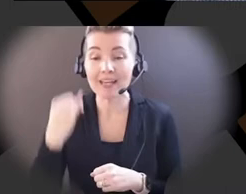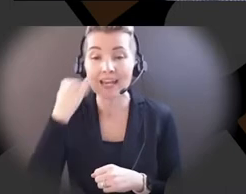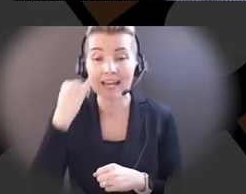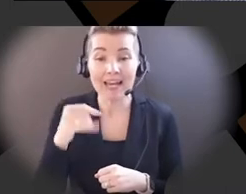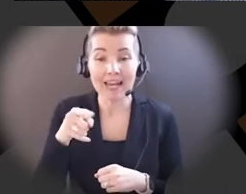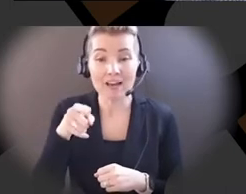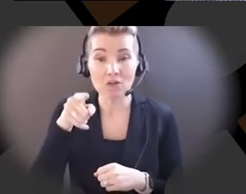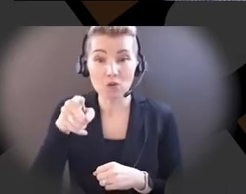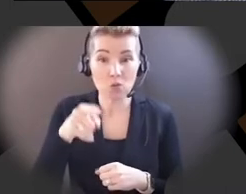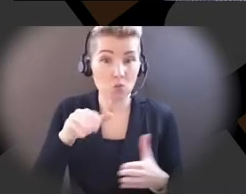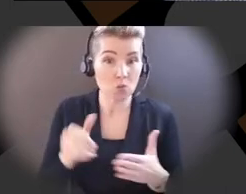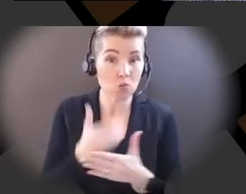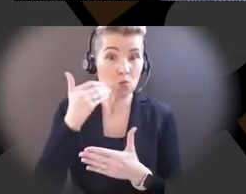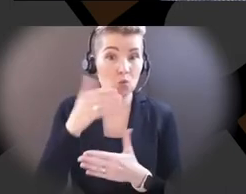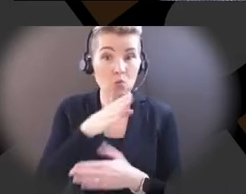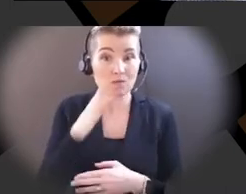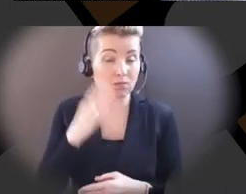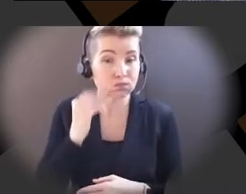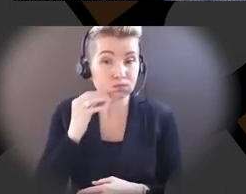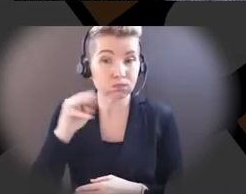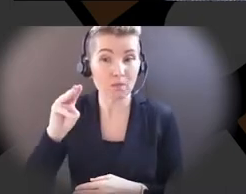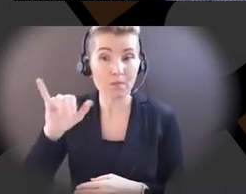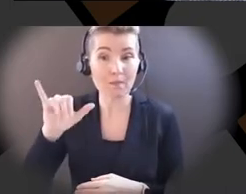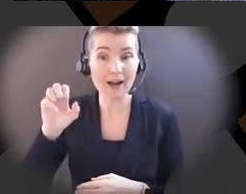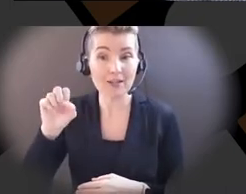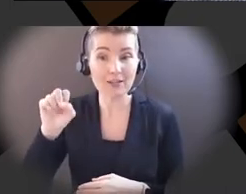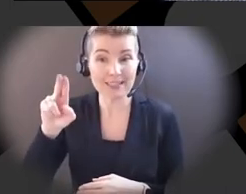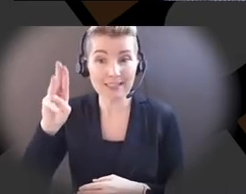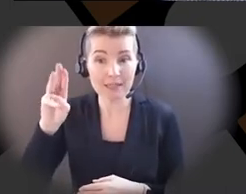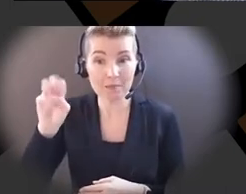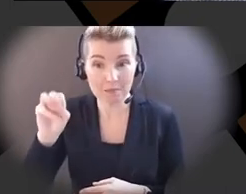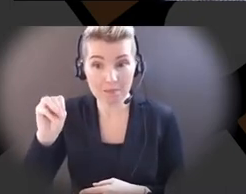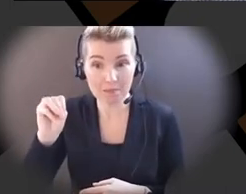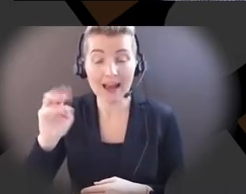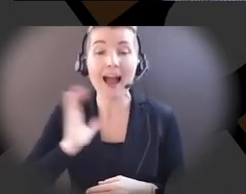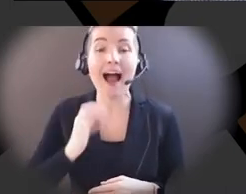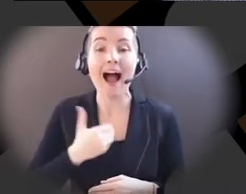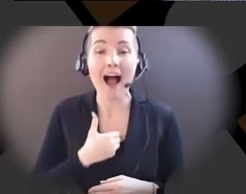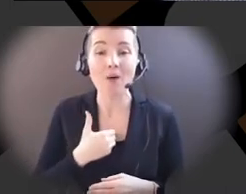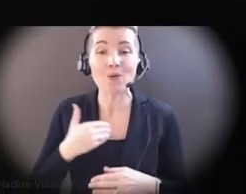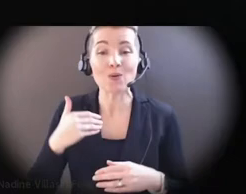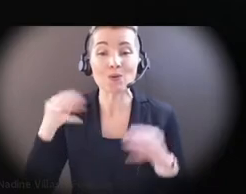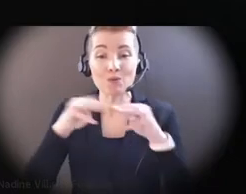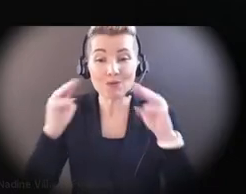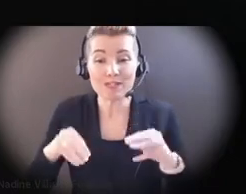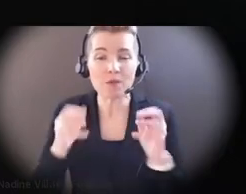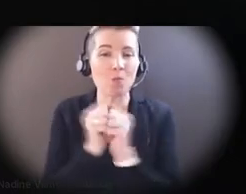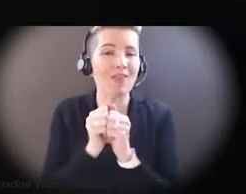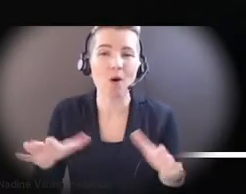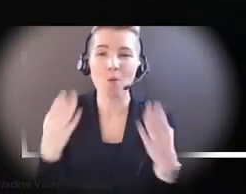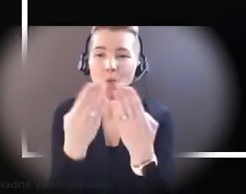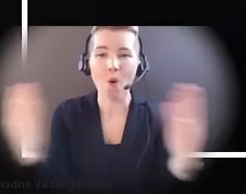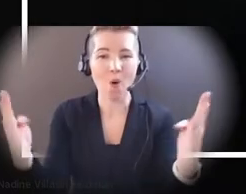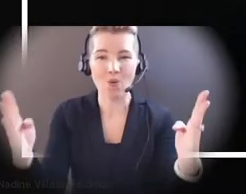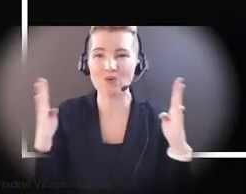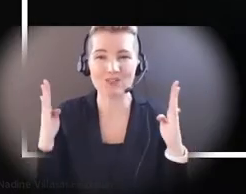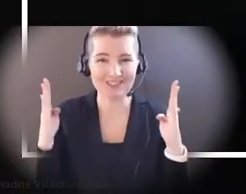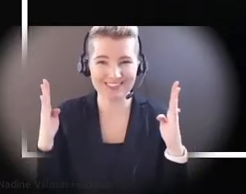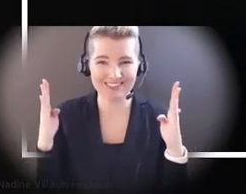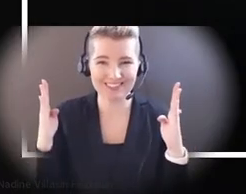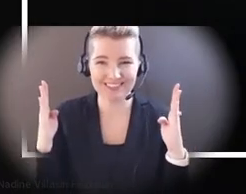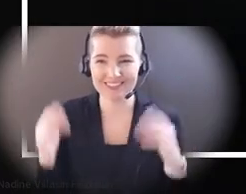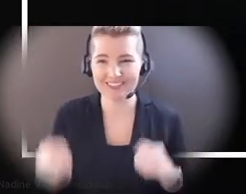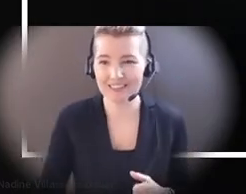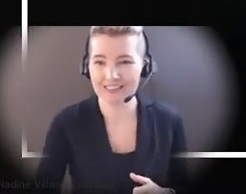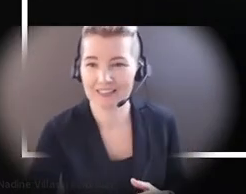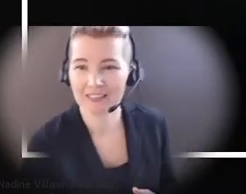to Myzeum of Toronto, we are a museum without walls that aims to tell the stories and narratives, past,